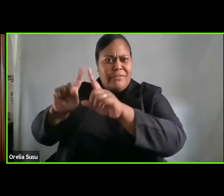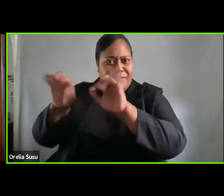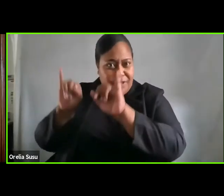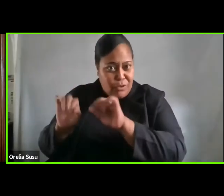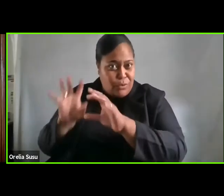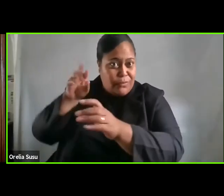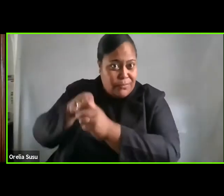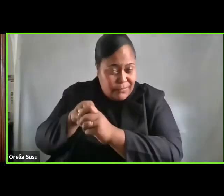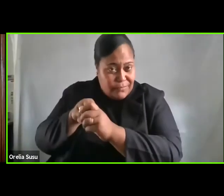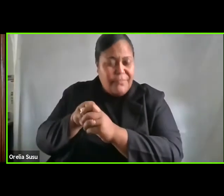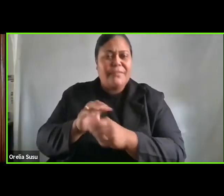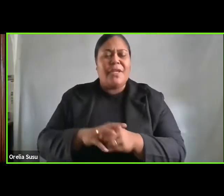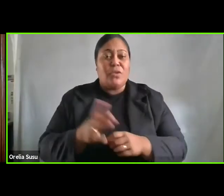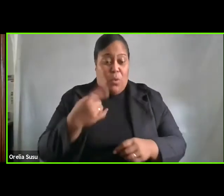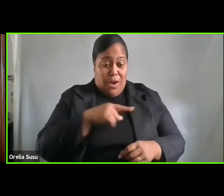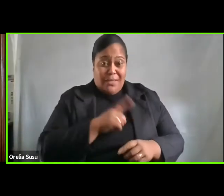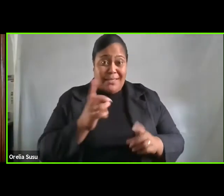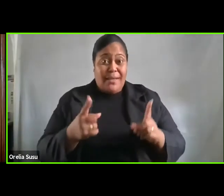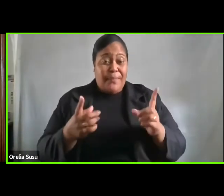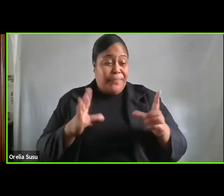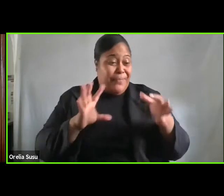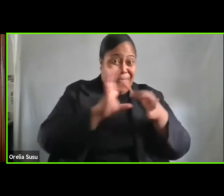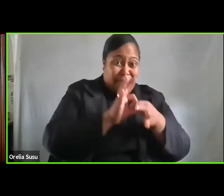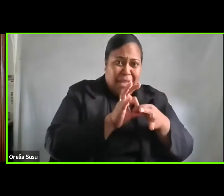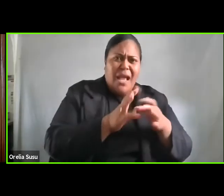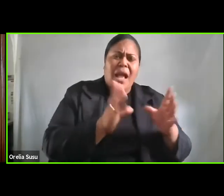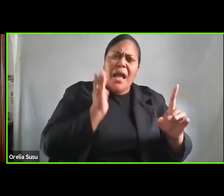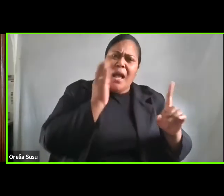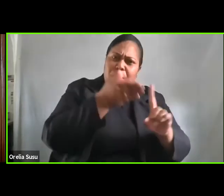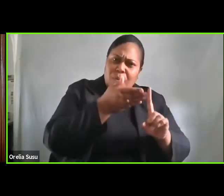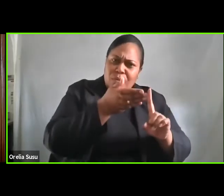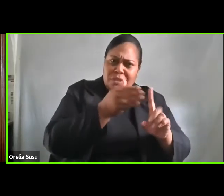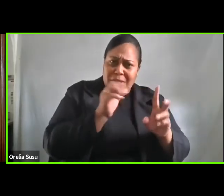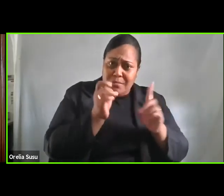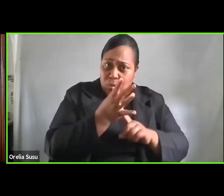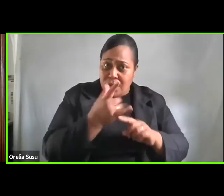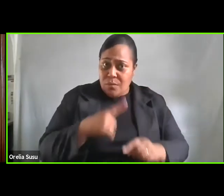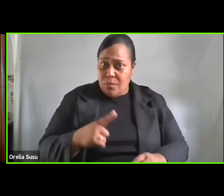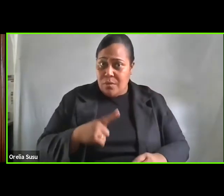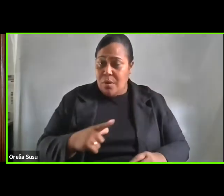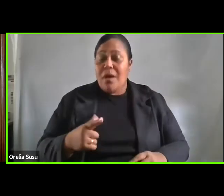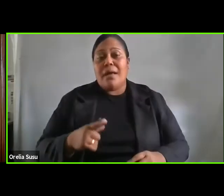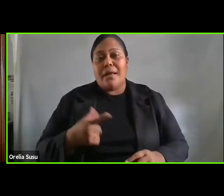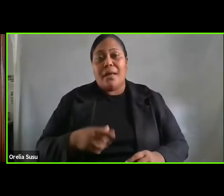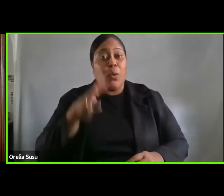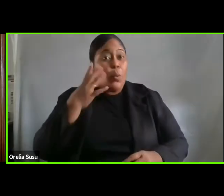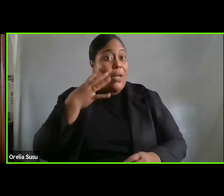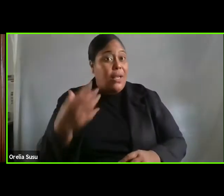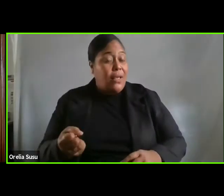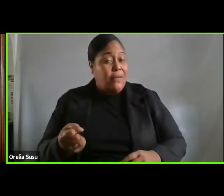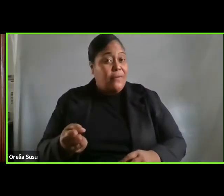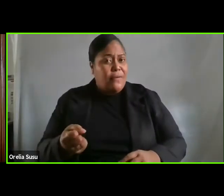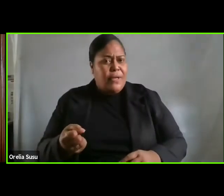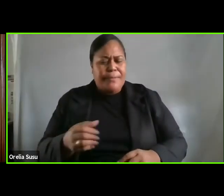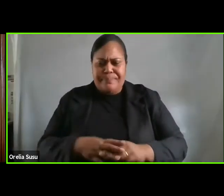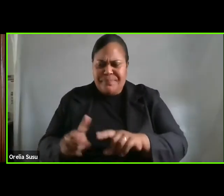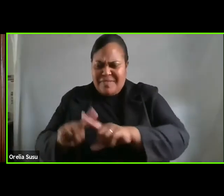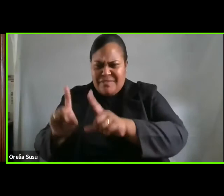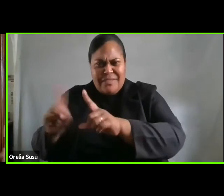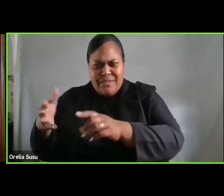approach is very important because when you have um corporates development agency